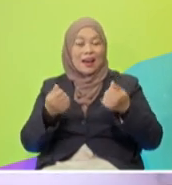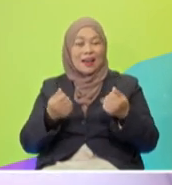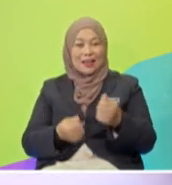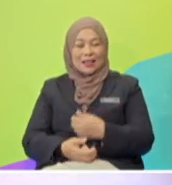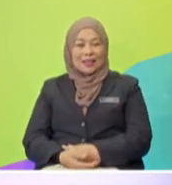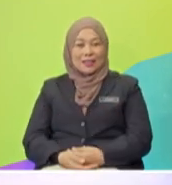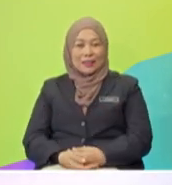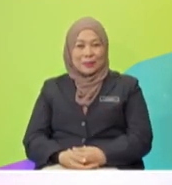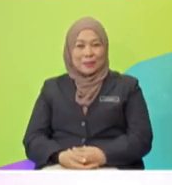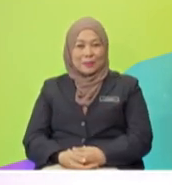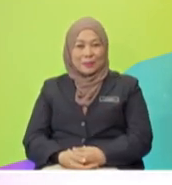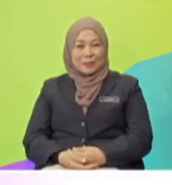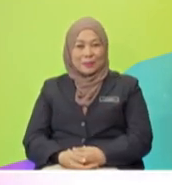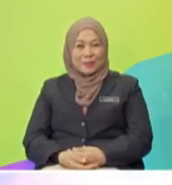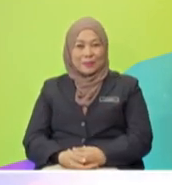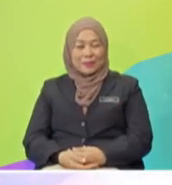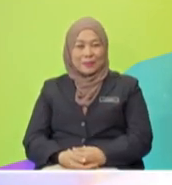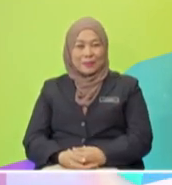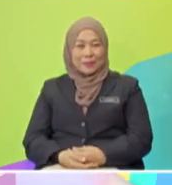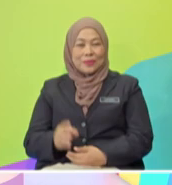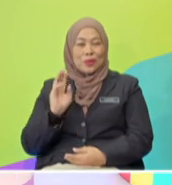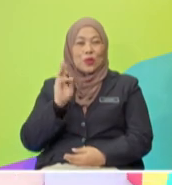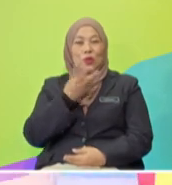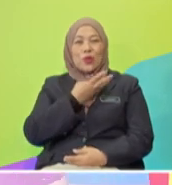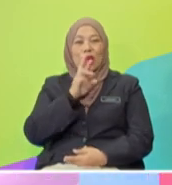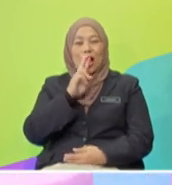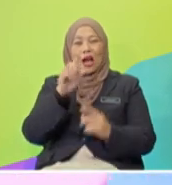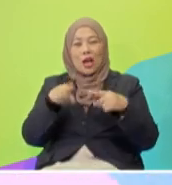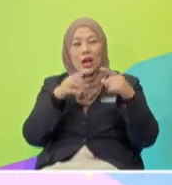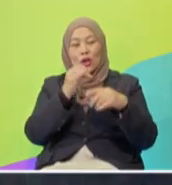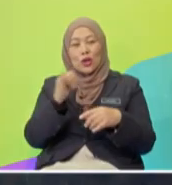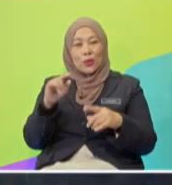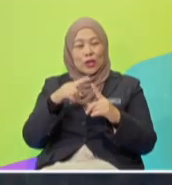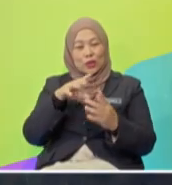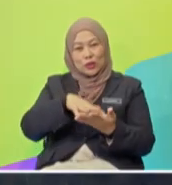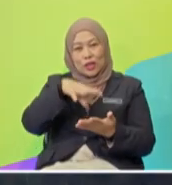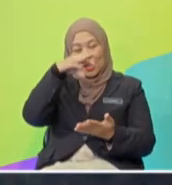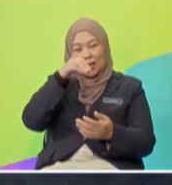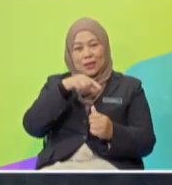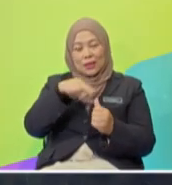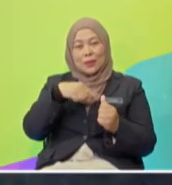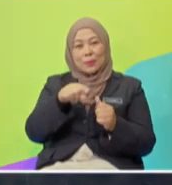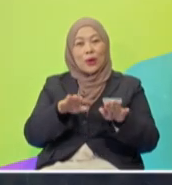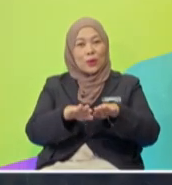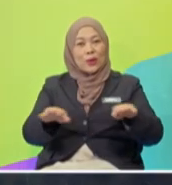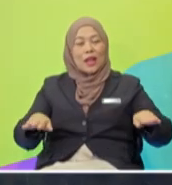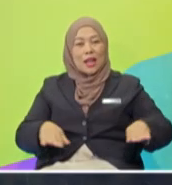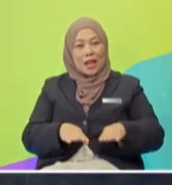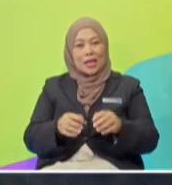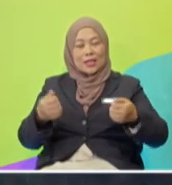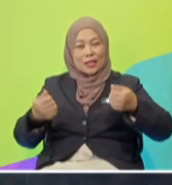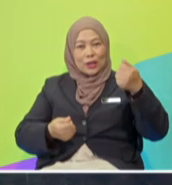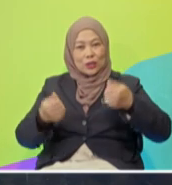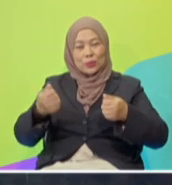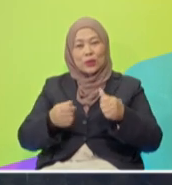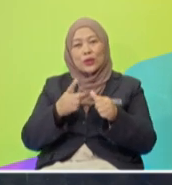We are going to learn about land vehicles or transports, okay? Okay. All right, the first one. The